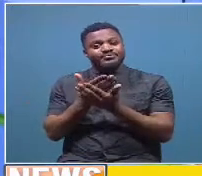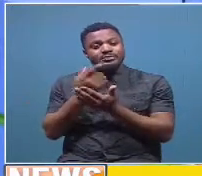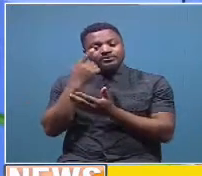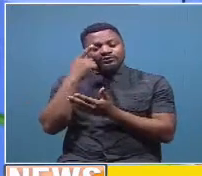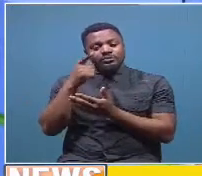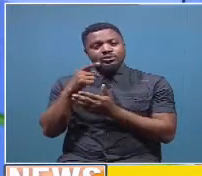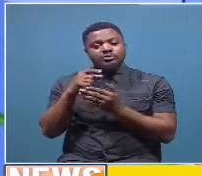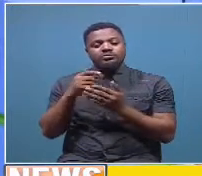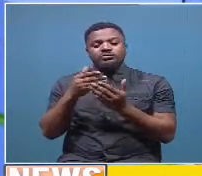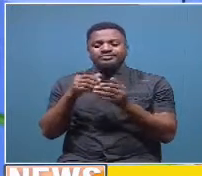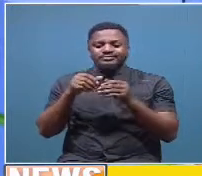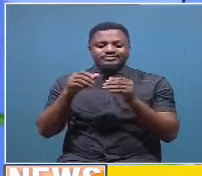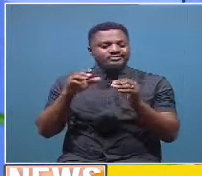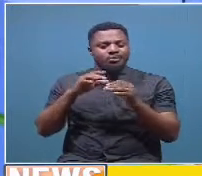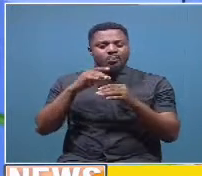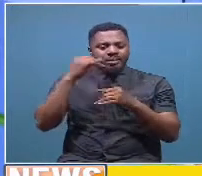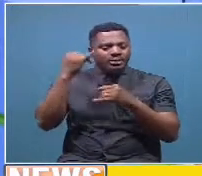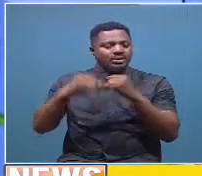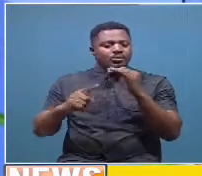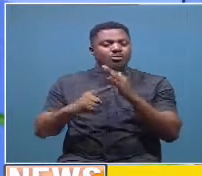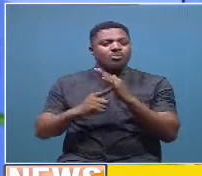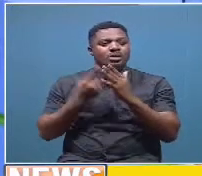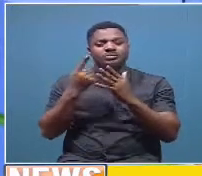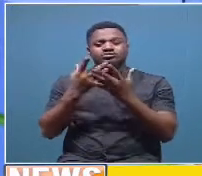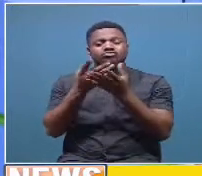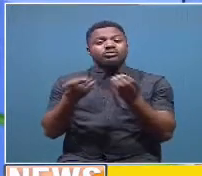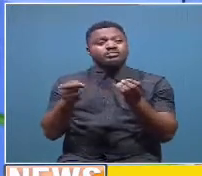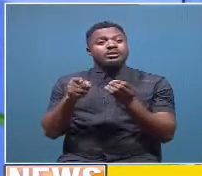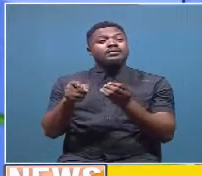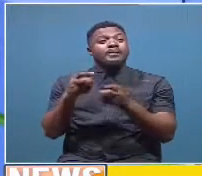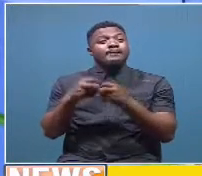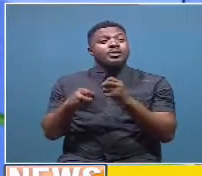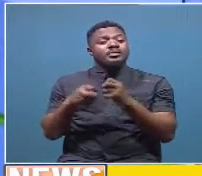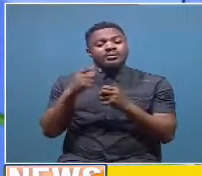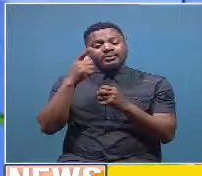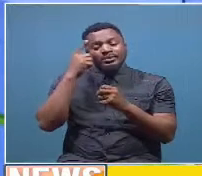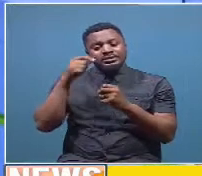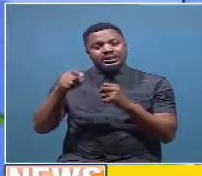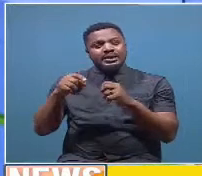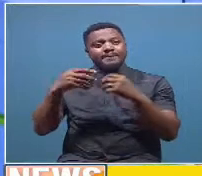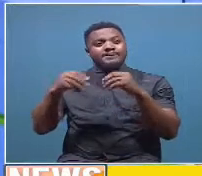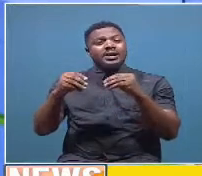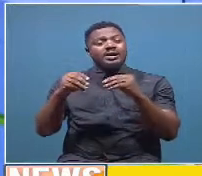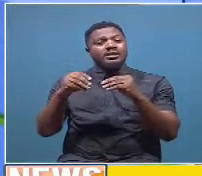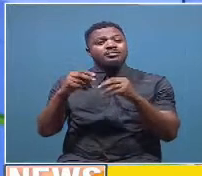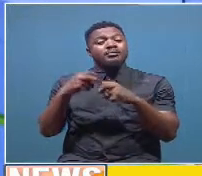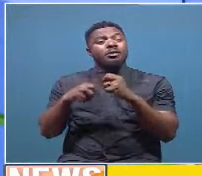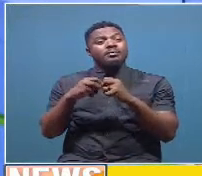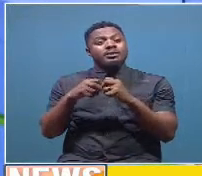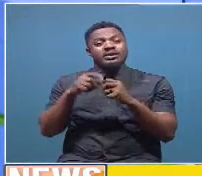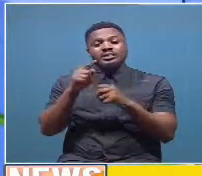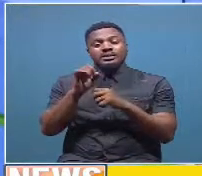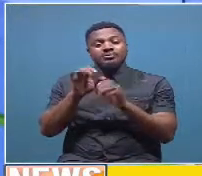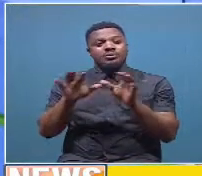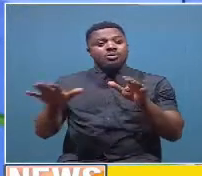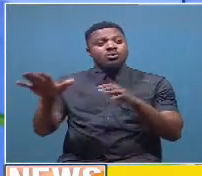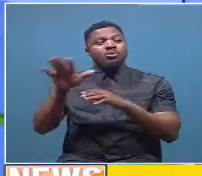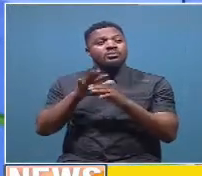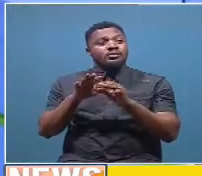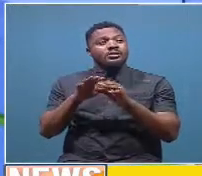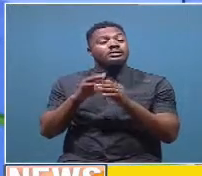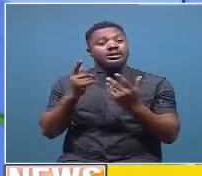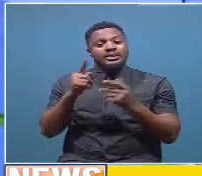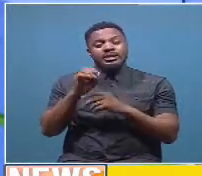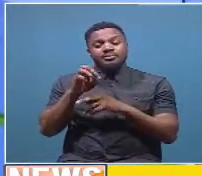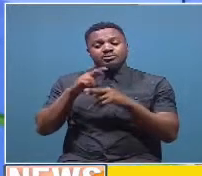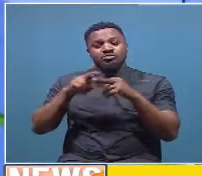a permanent solution to the challenges with sewer lines in the market and the Tema metropolis as a whole. Our Tema